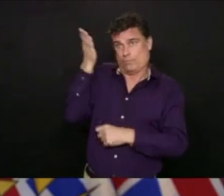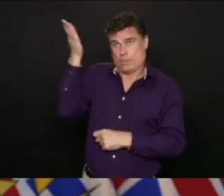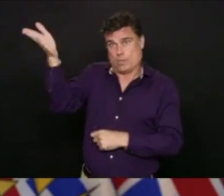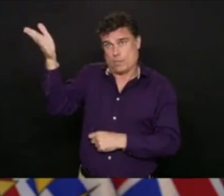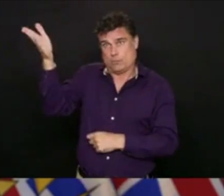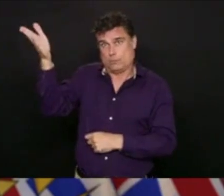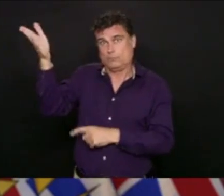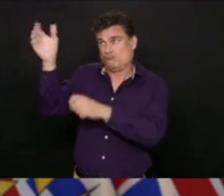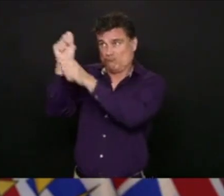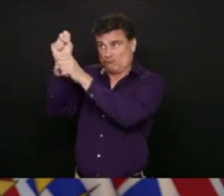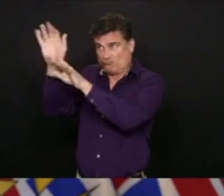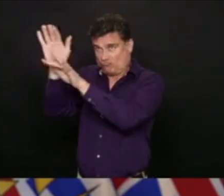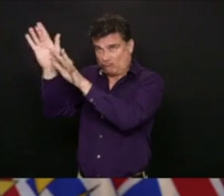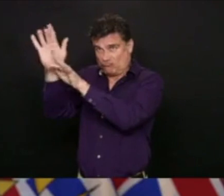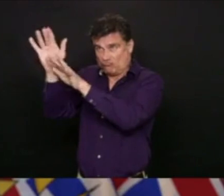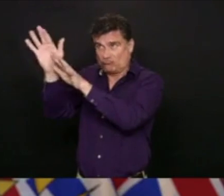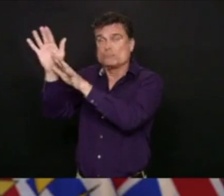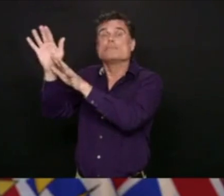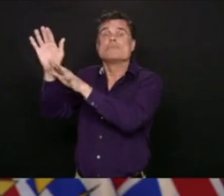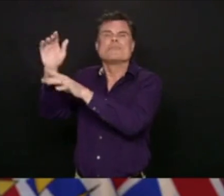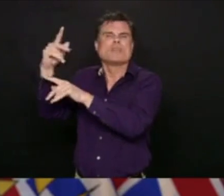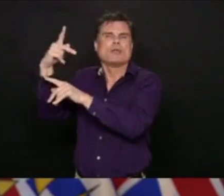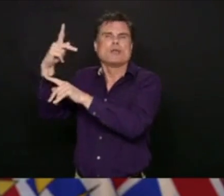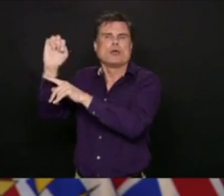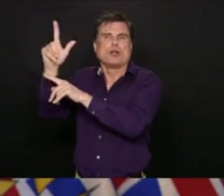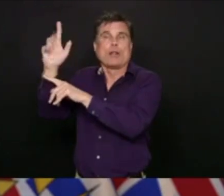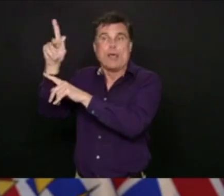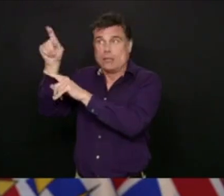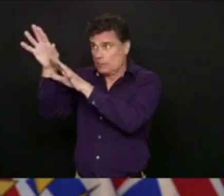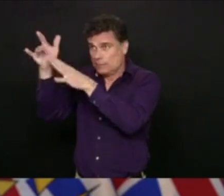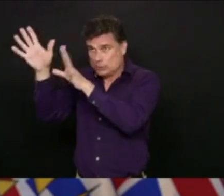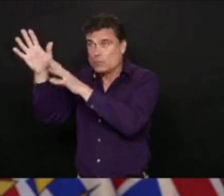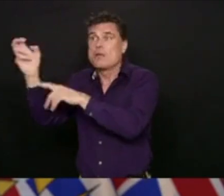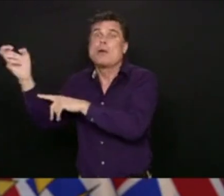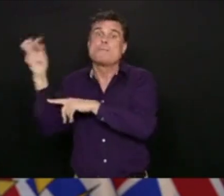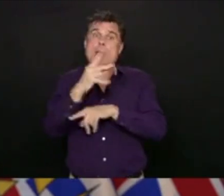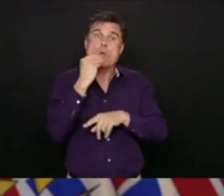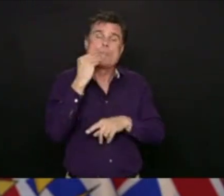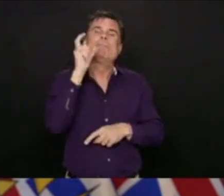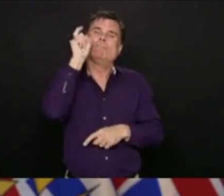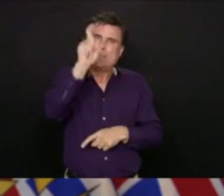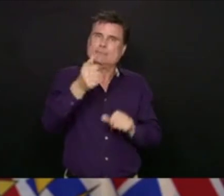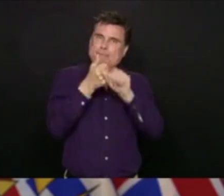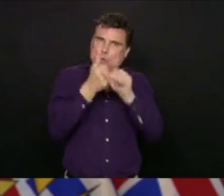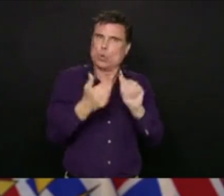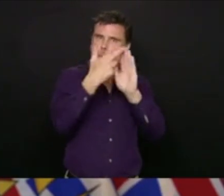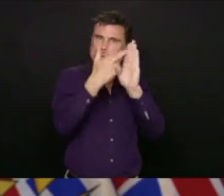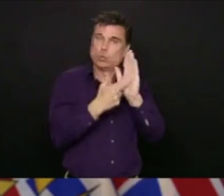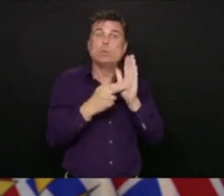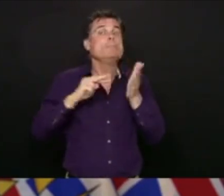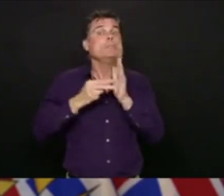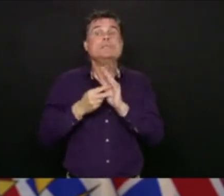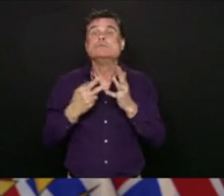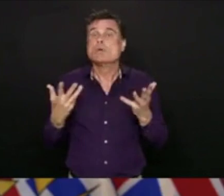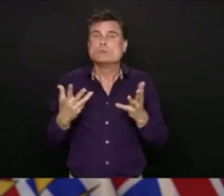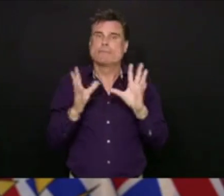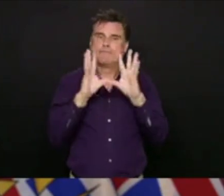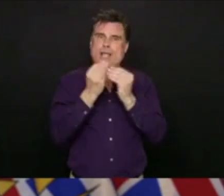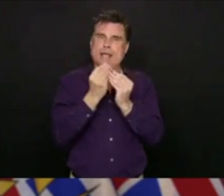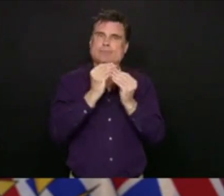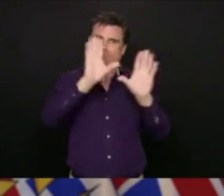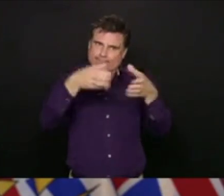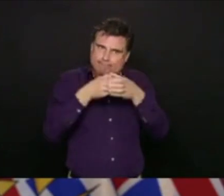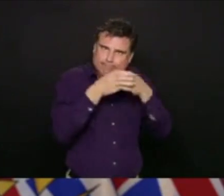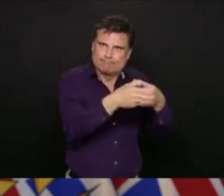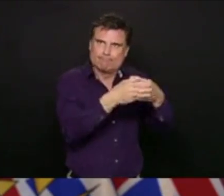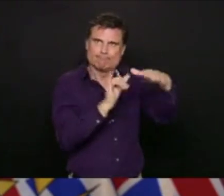home. And this includes your entire family being very diligent about physical distancing, self-isolating on your